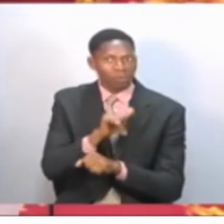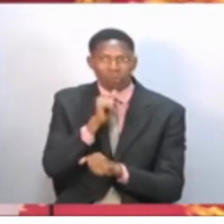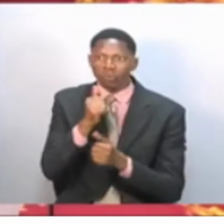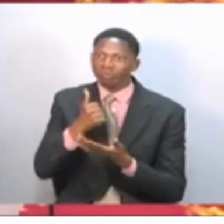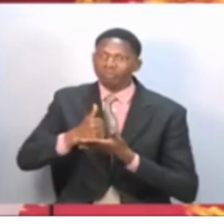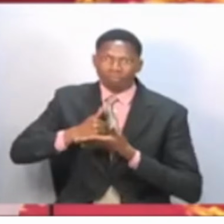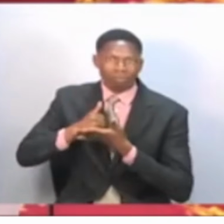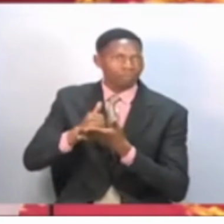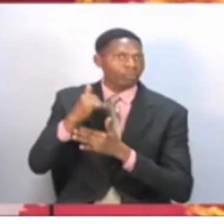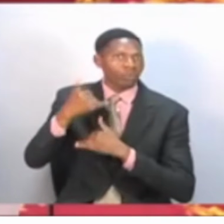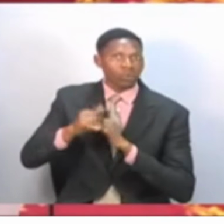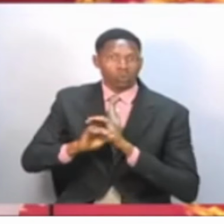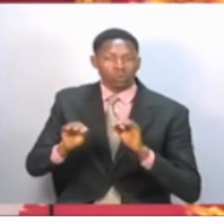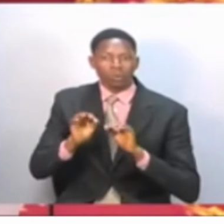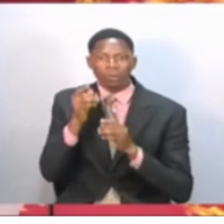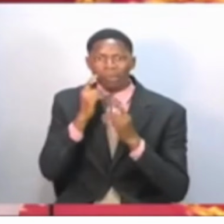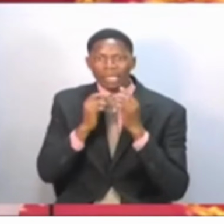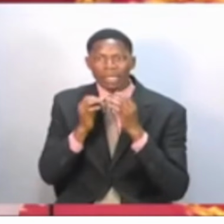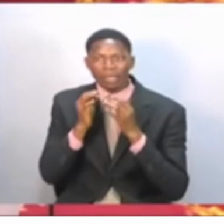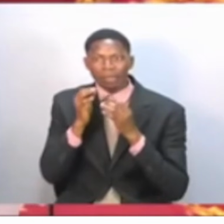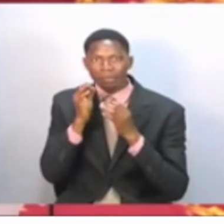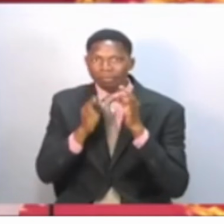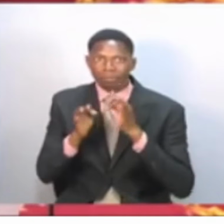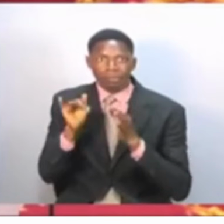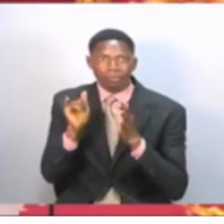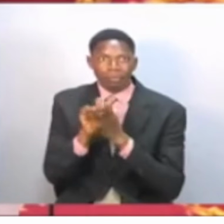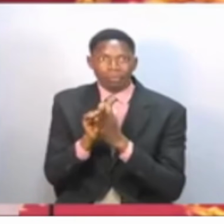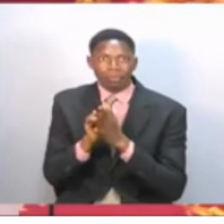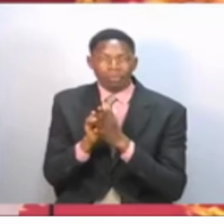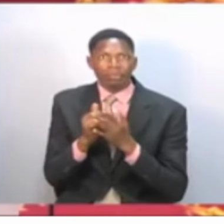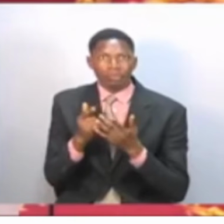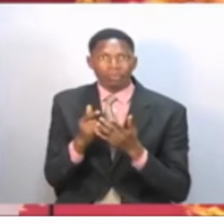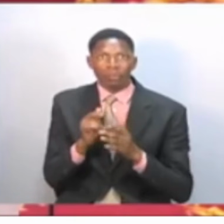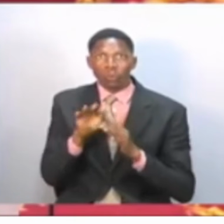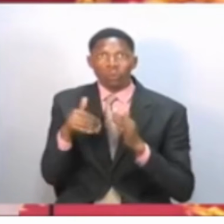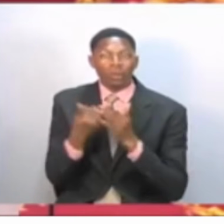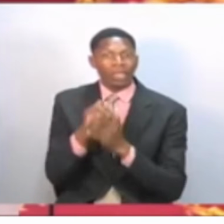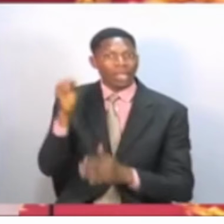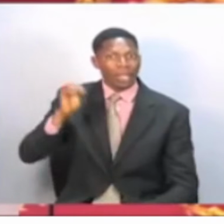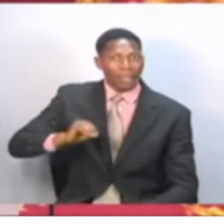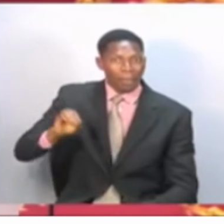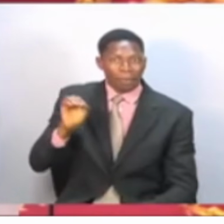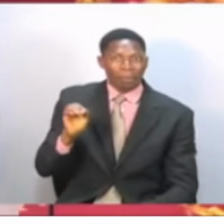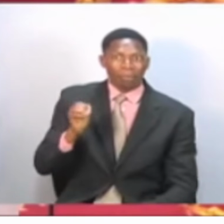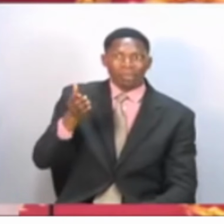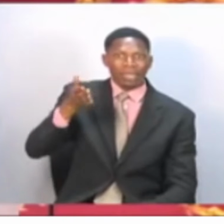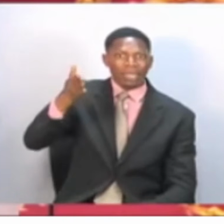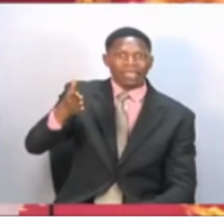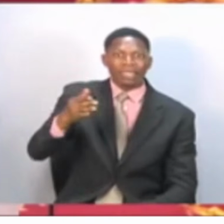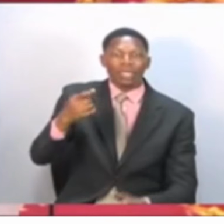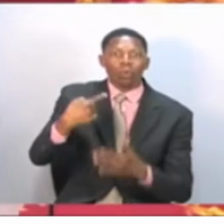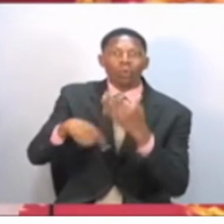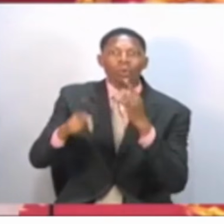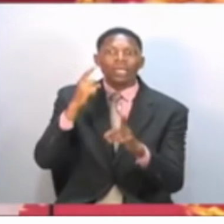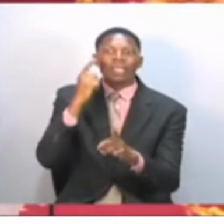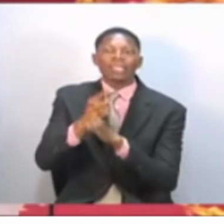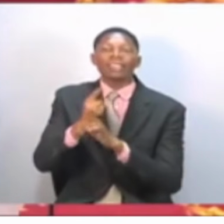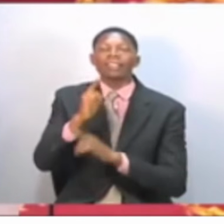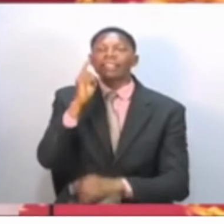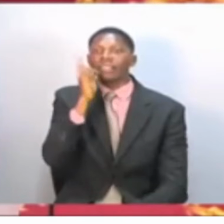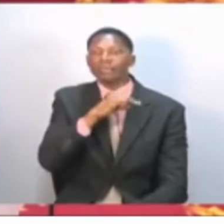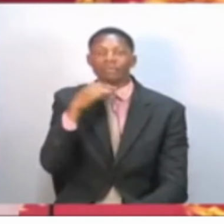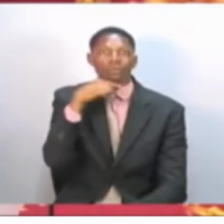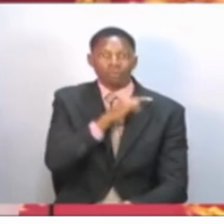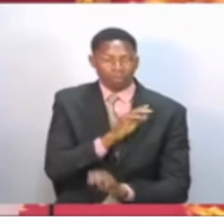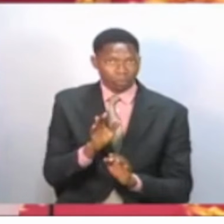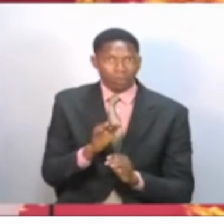country. Because if they did due diligence, they would have known that those percentages they put outside were pure fabrications and false. And indeed,